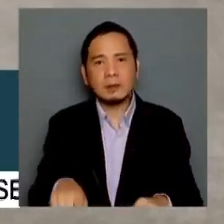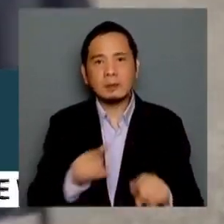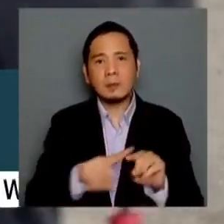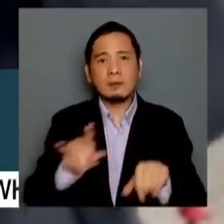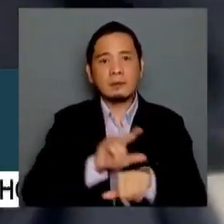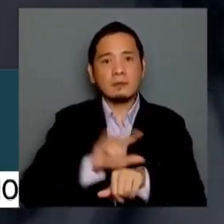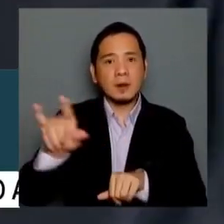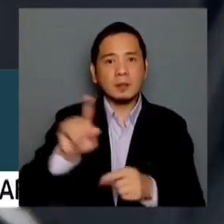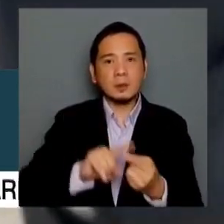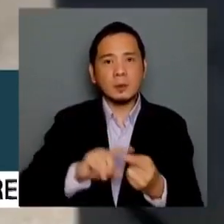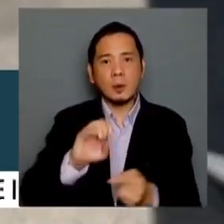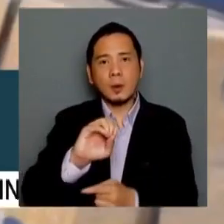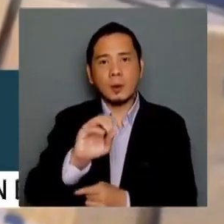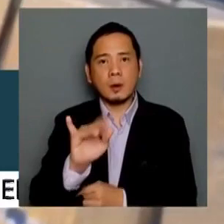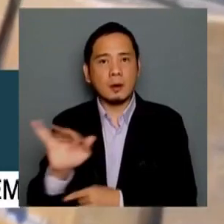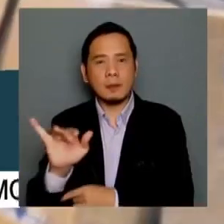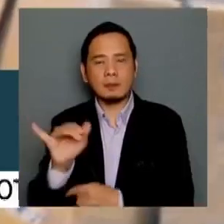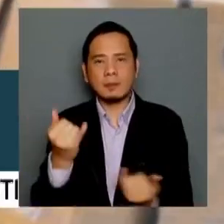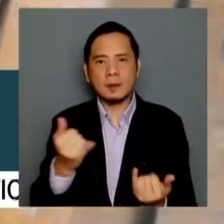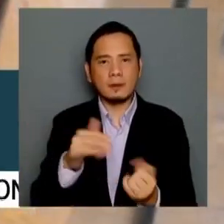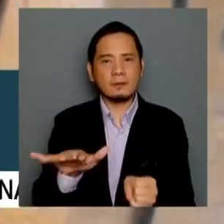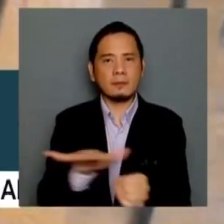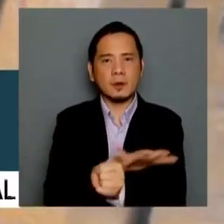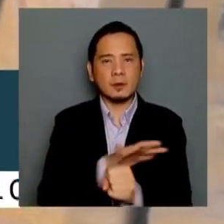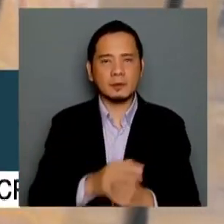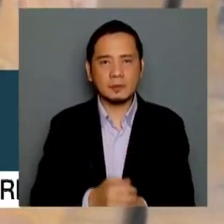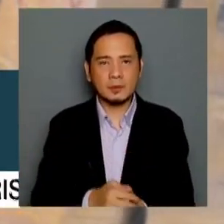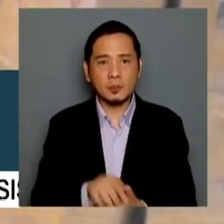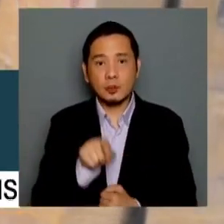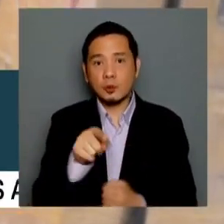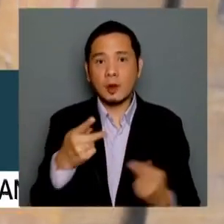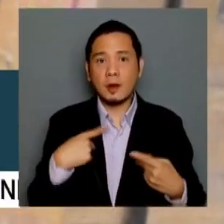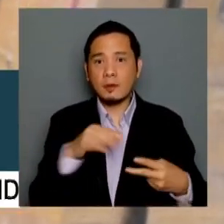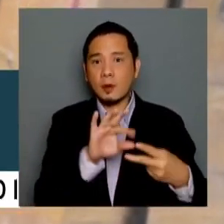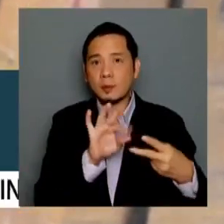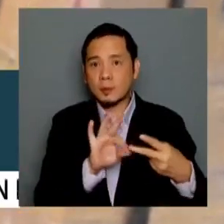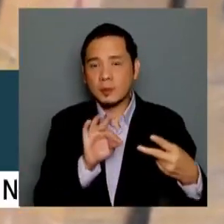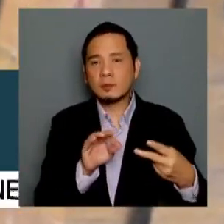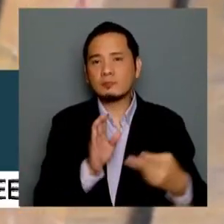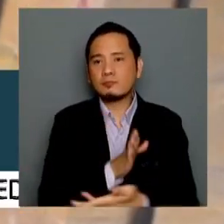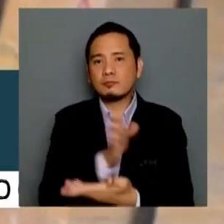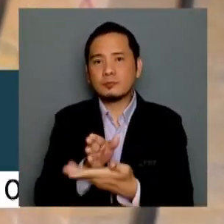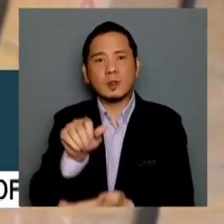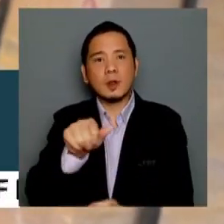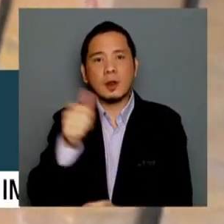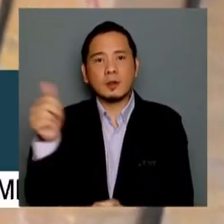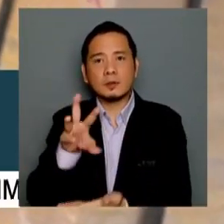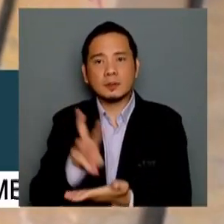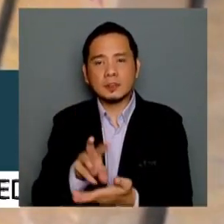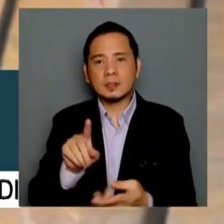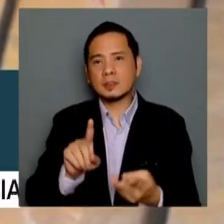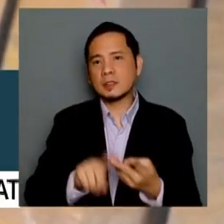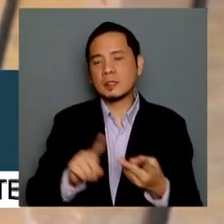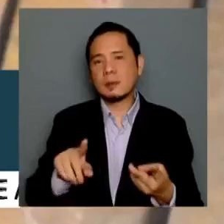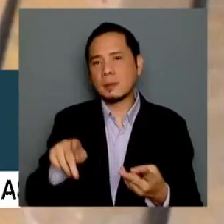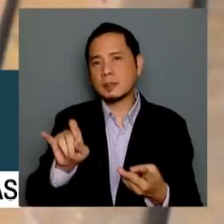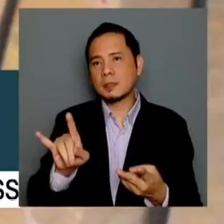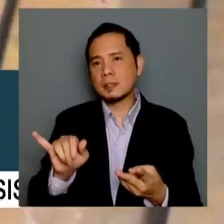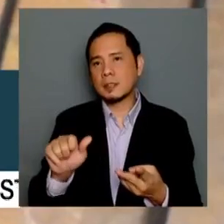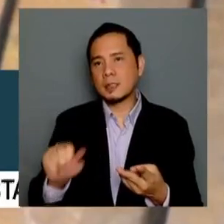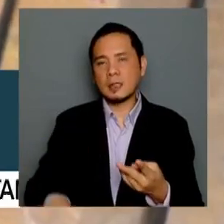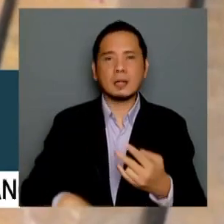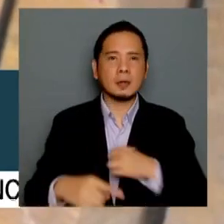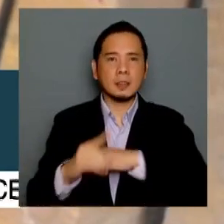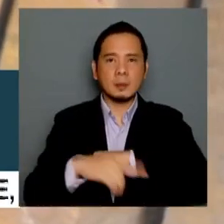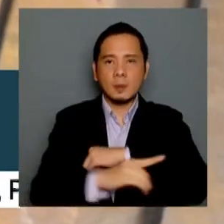fully booked. So they have the option to divert to other nearby cities like Pagadian and Dipolog or refund the payment of